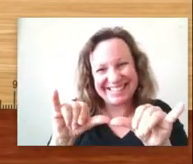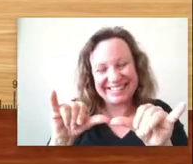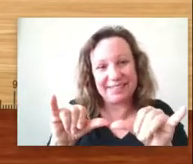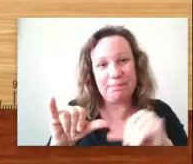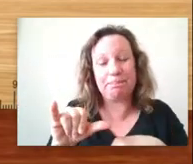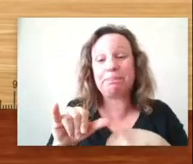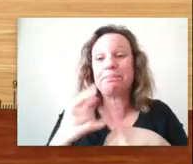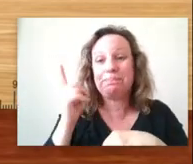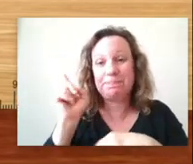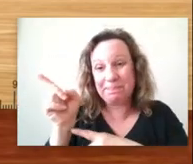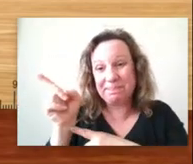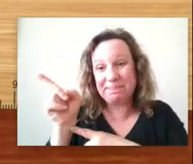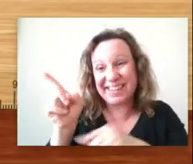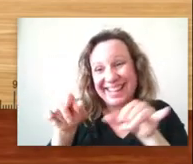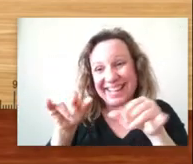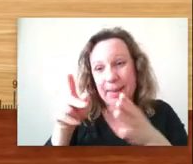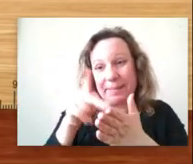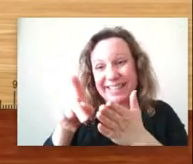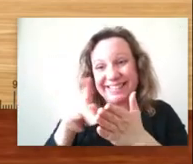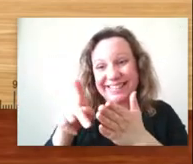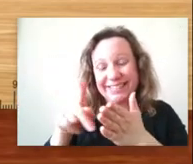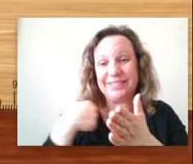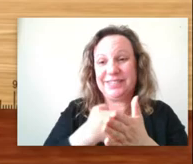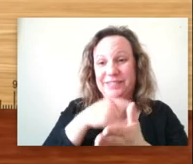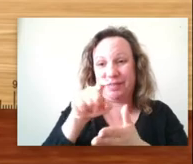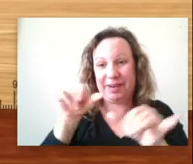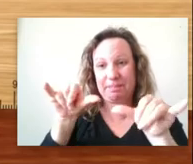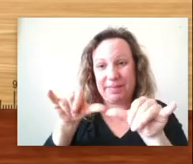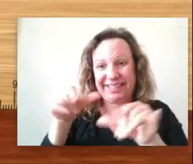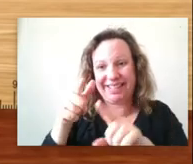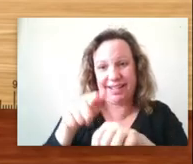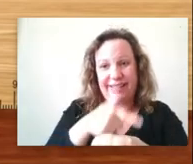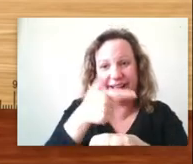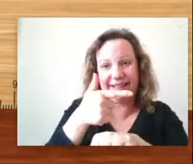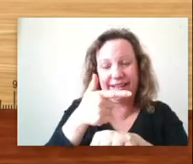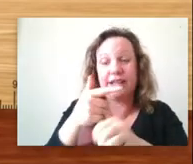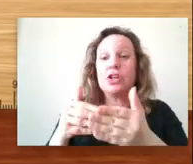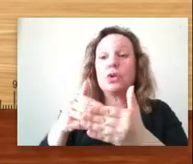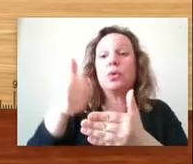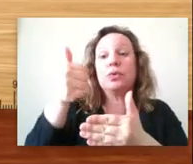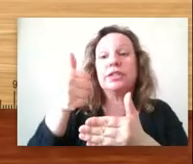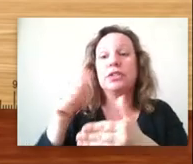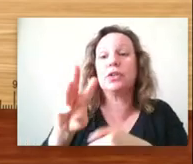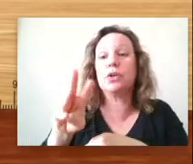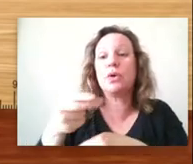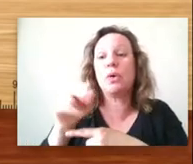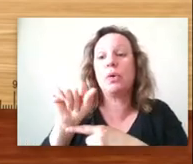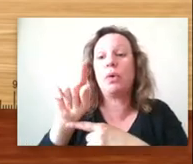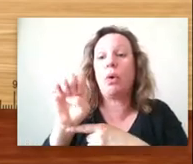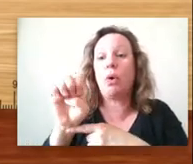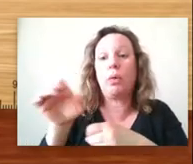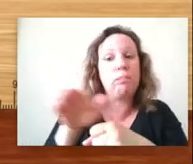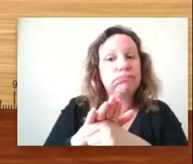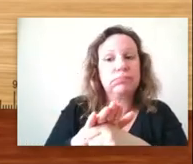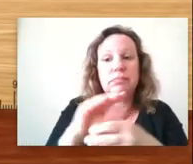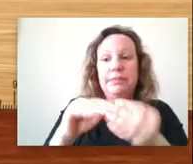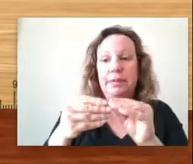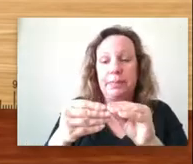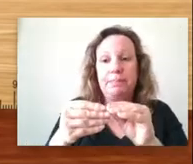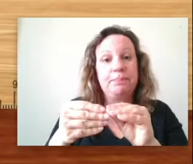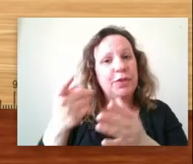Here we have a pencil, and we need to measure the length. We will be measuring to the nearest whole number. Can you tell me the length